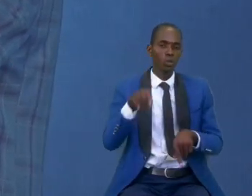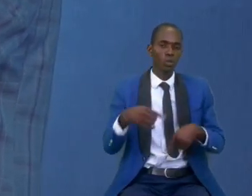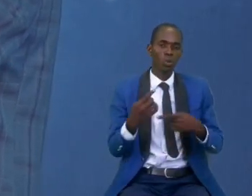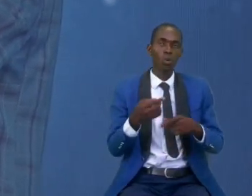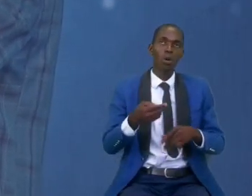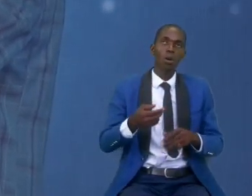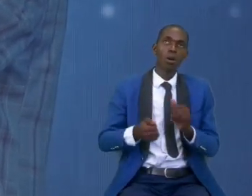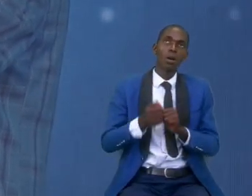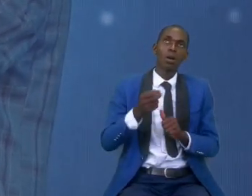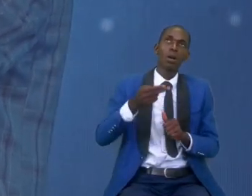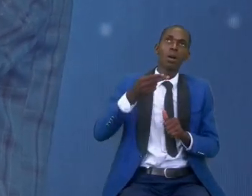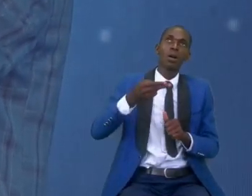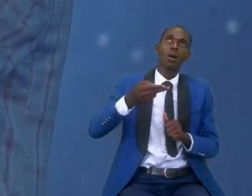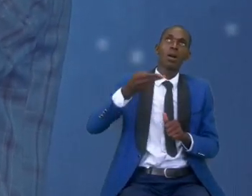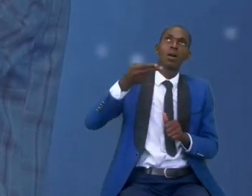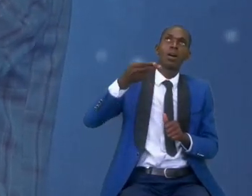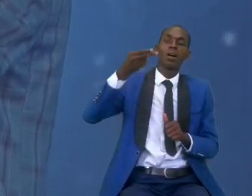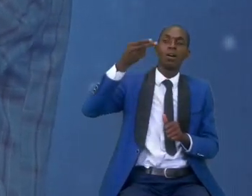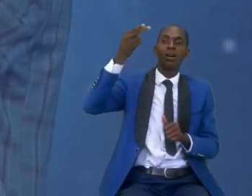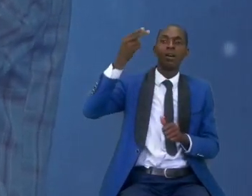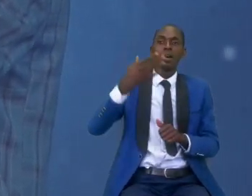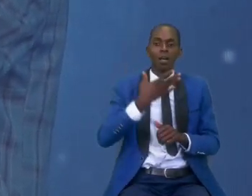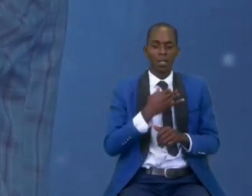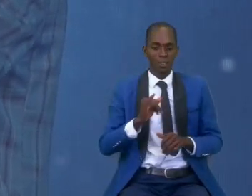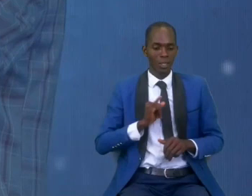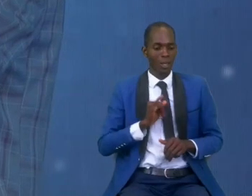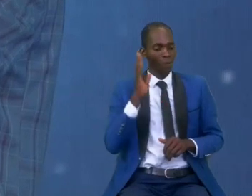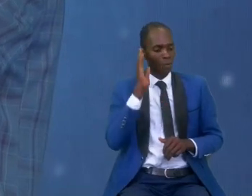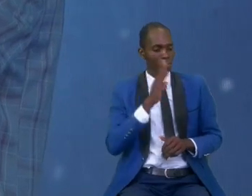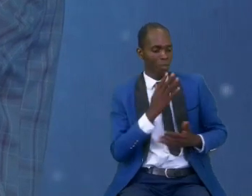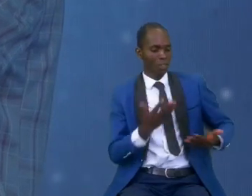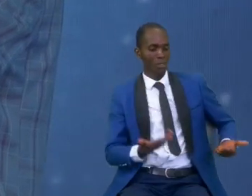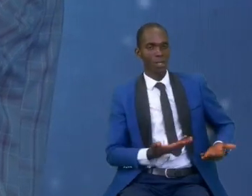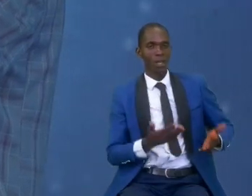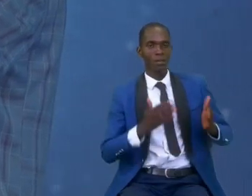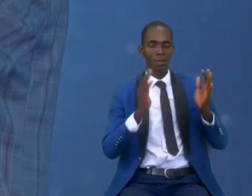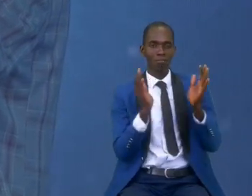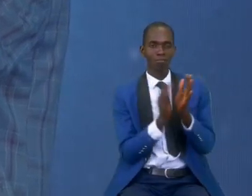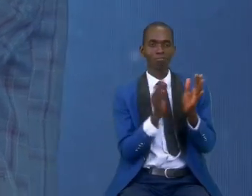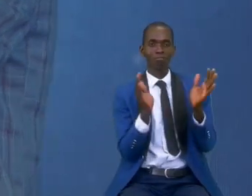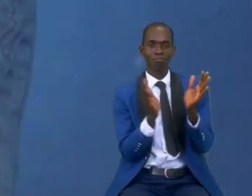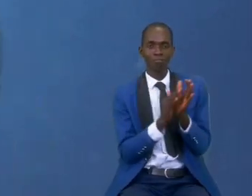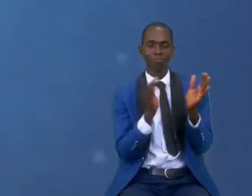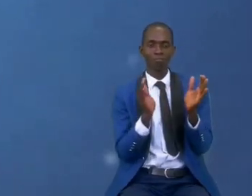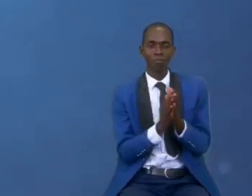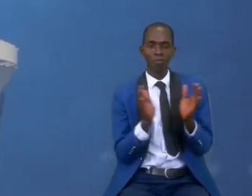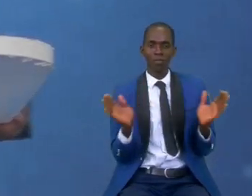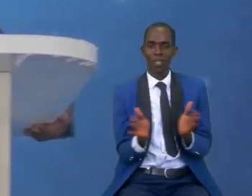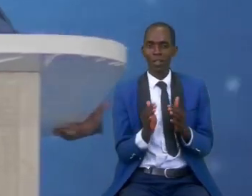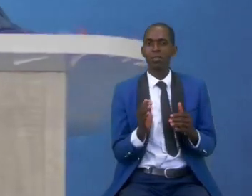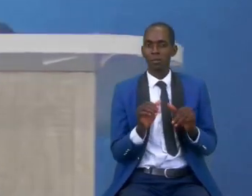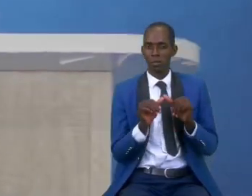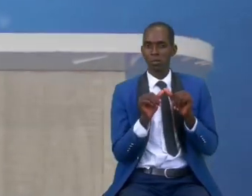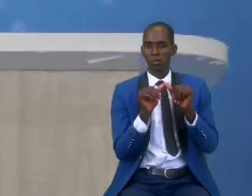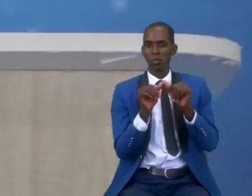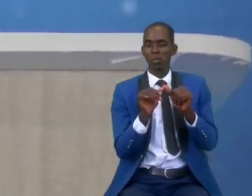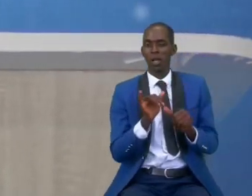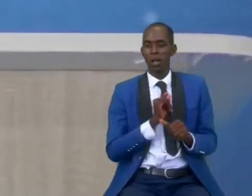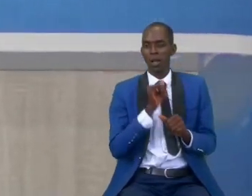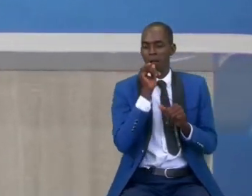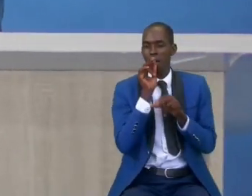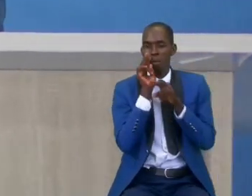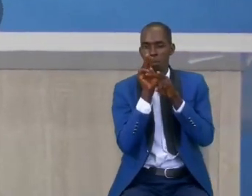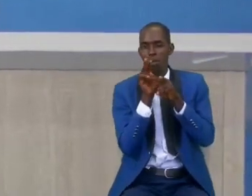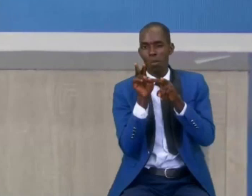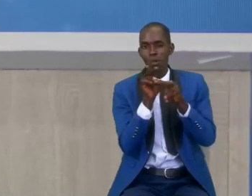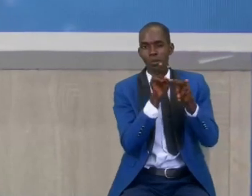corner. I'm saying, I'm watching you keep on rising. I'm watching you keep on going. I'm watching you keep on growing. I say,